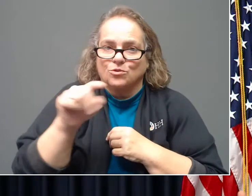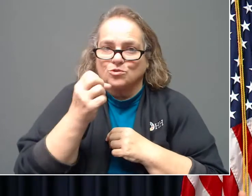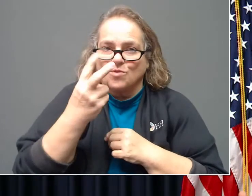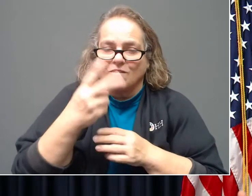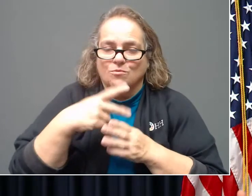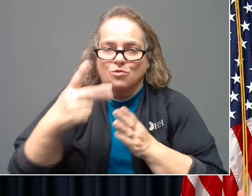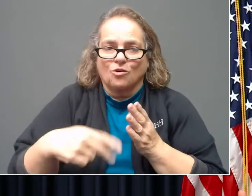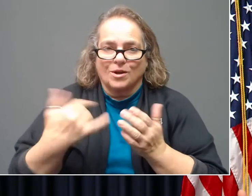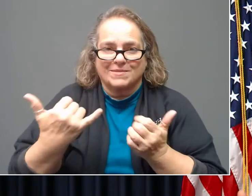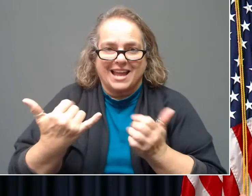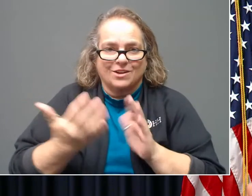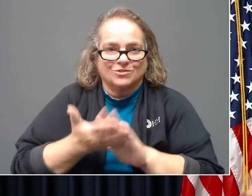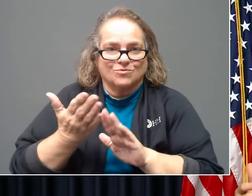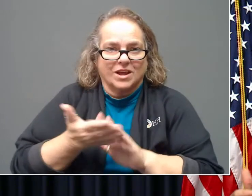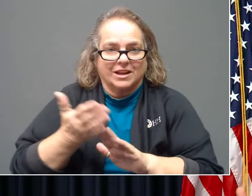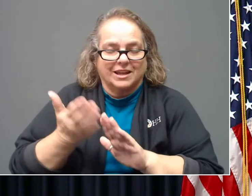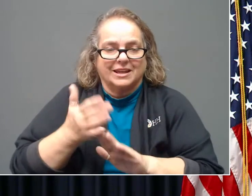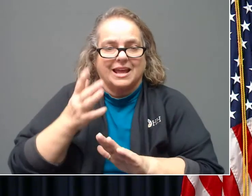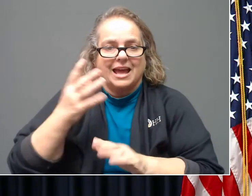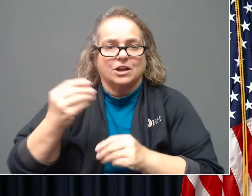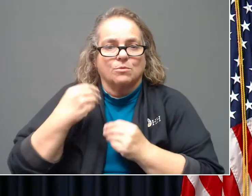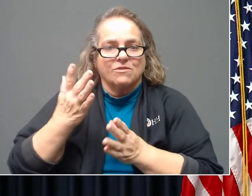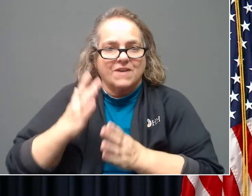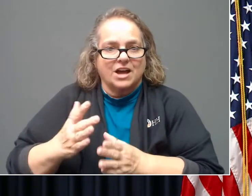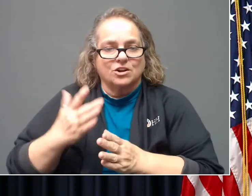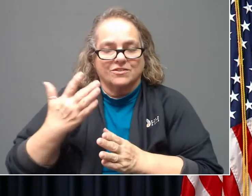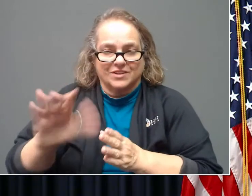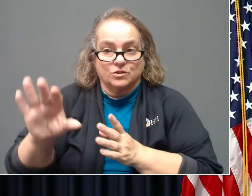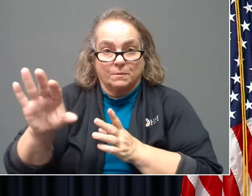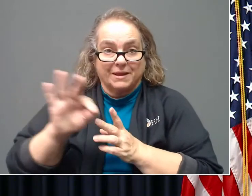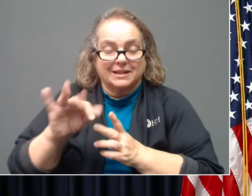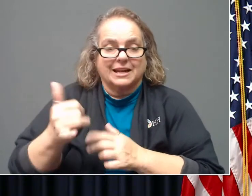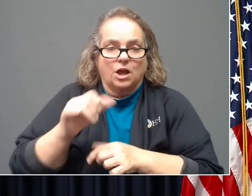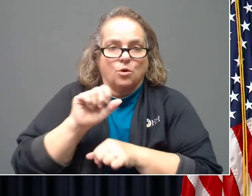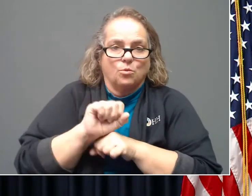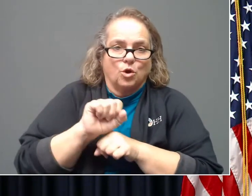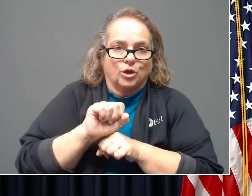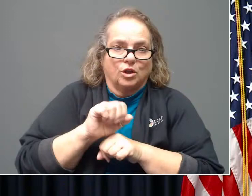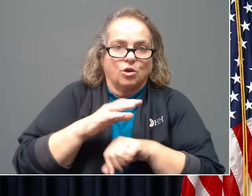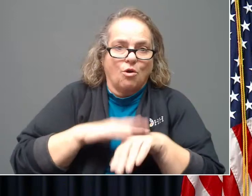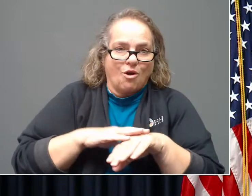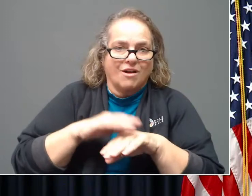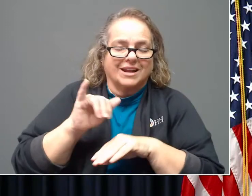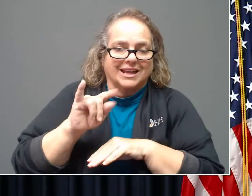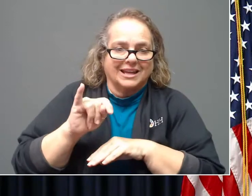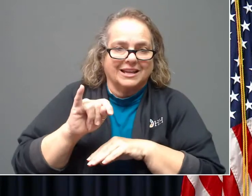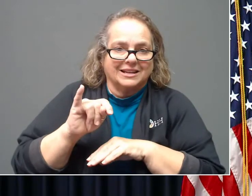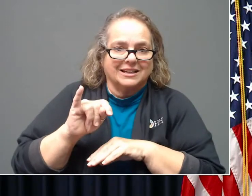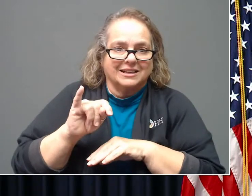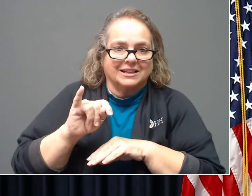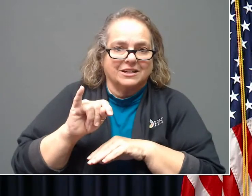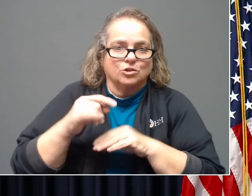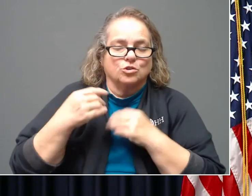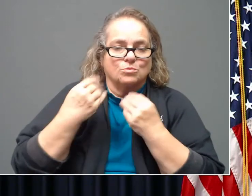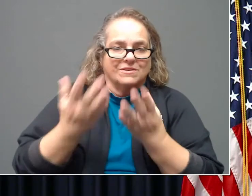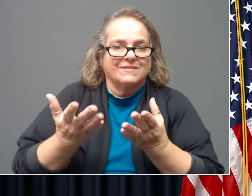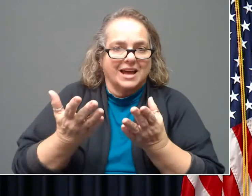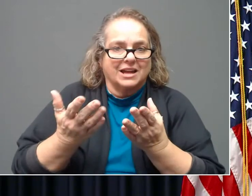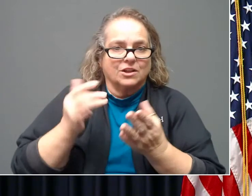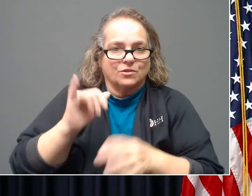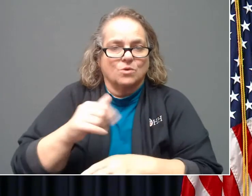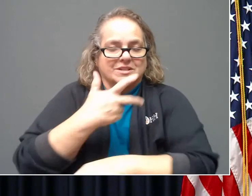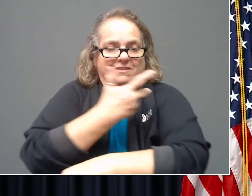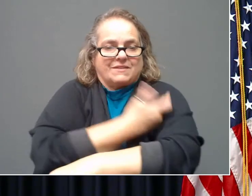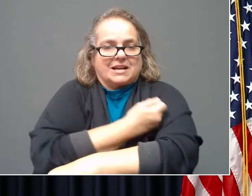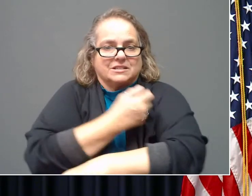a specific provider has been picked and is right now working, I know, on providing those vaccines for